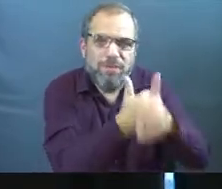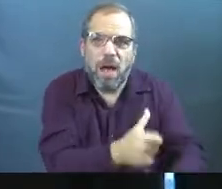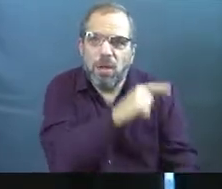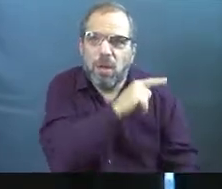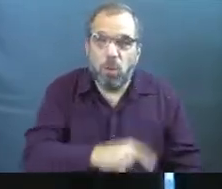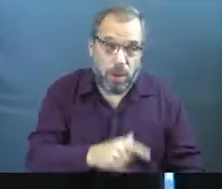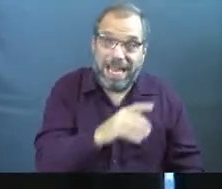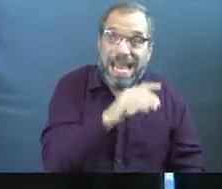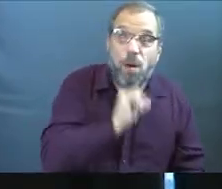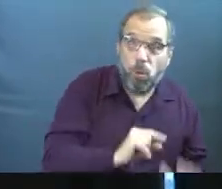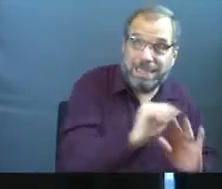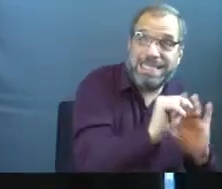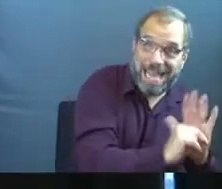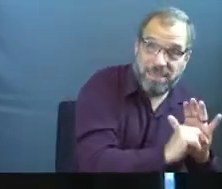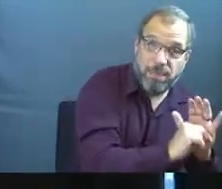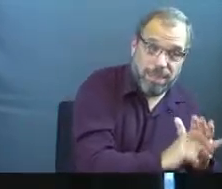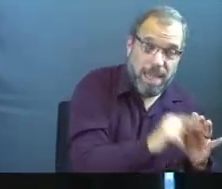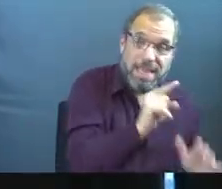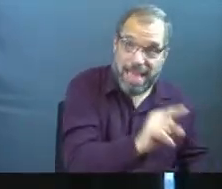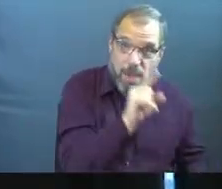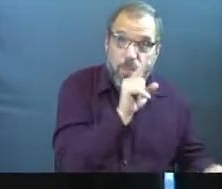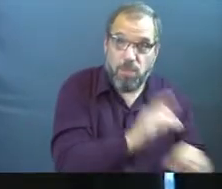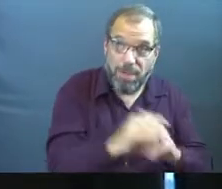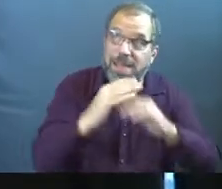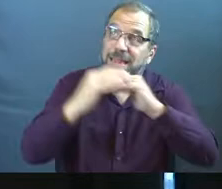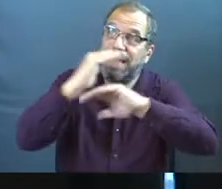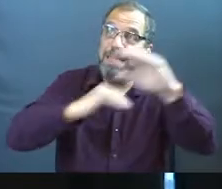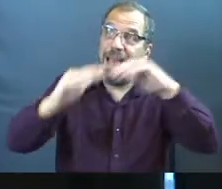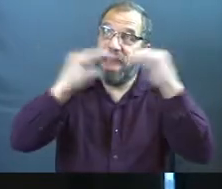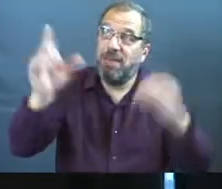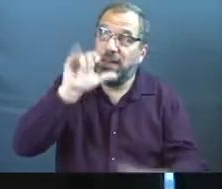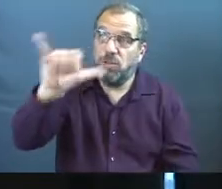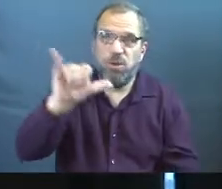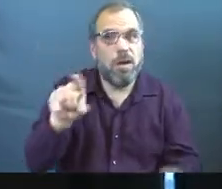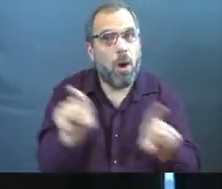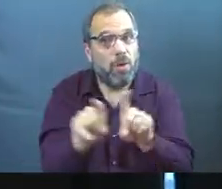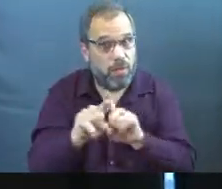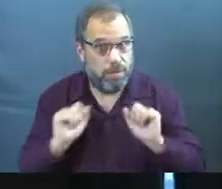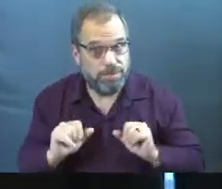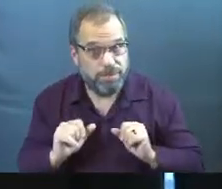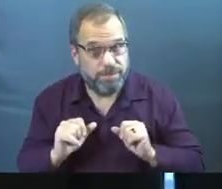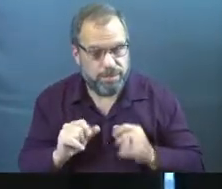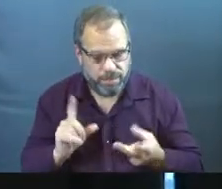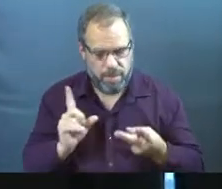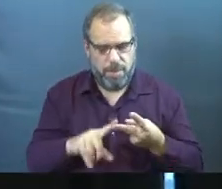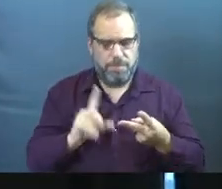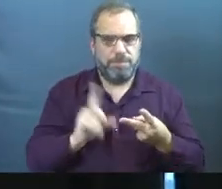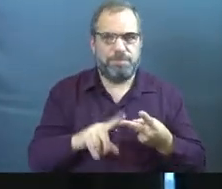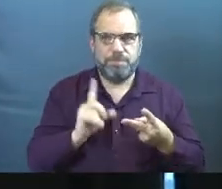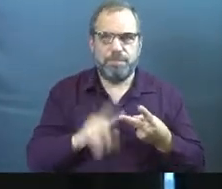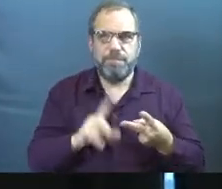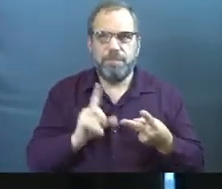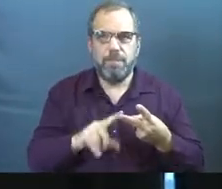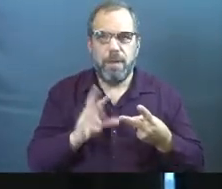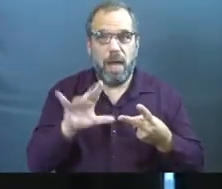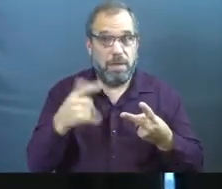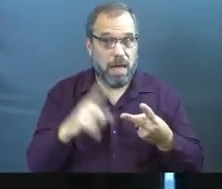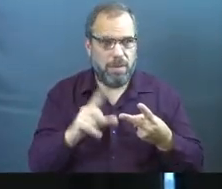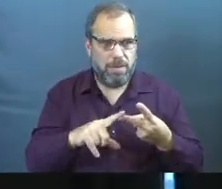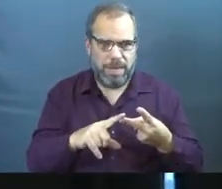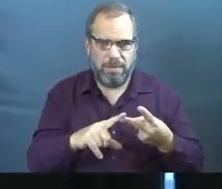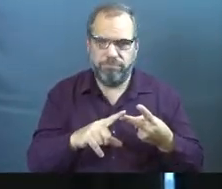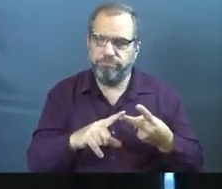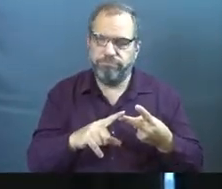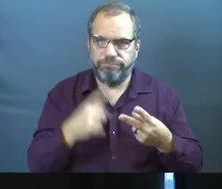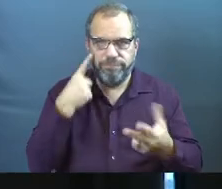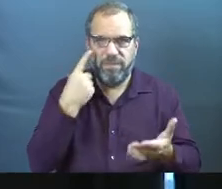the Old Testament and before Jesus, they're promised this heavenly eternity as well. Another example we can take that actually really just pushes this home